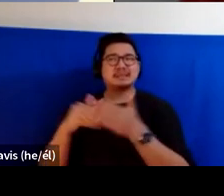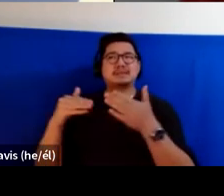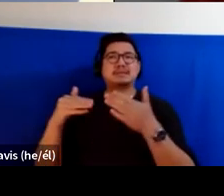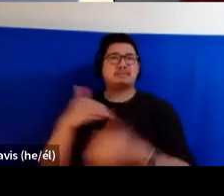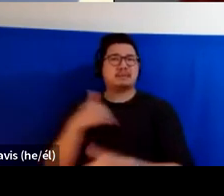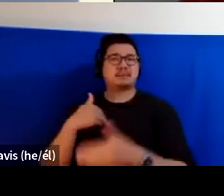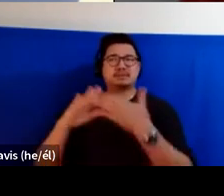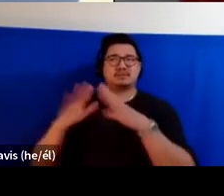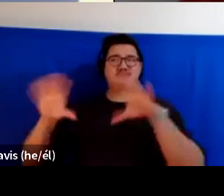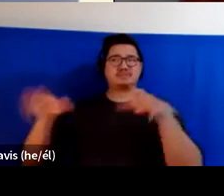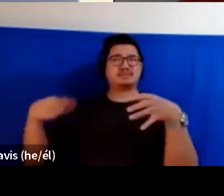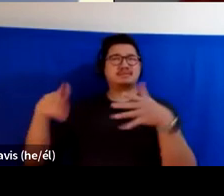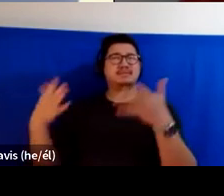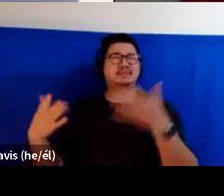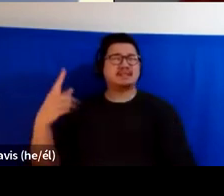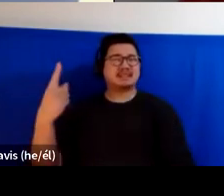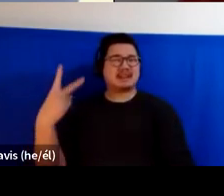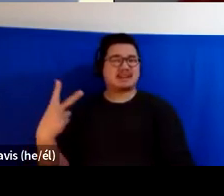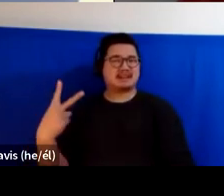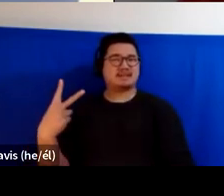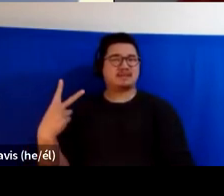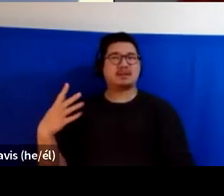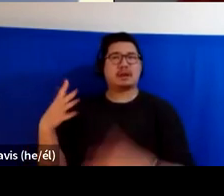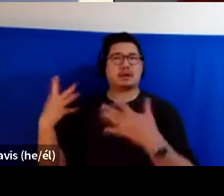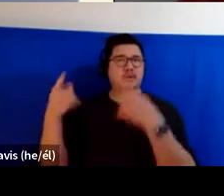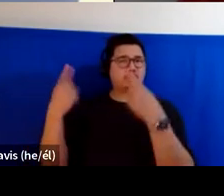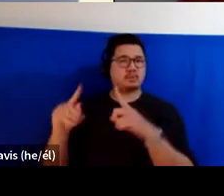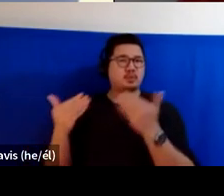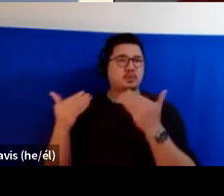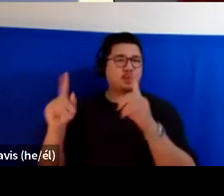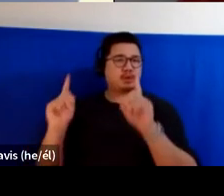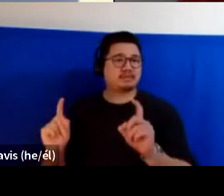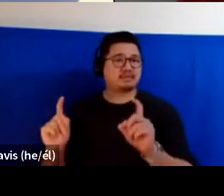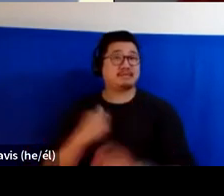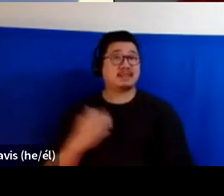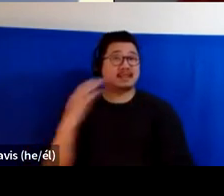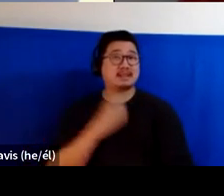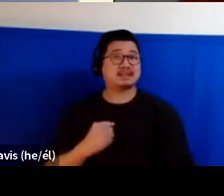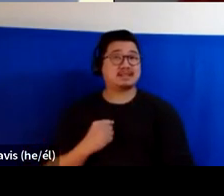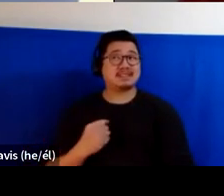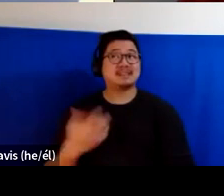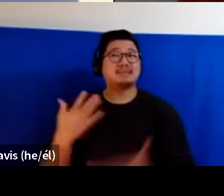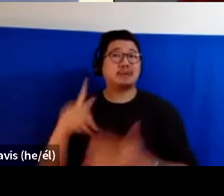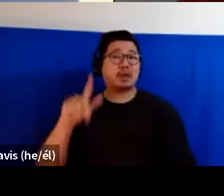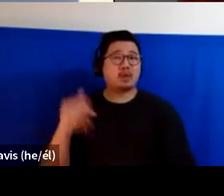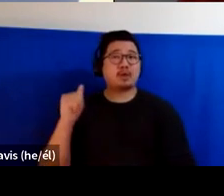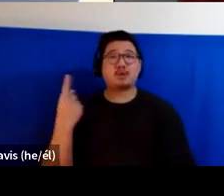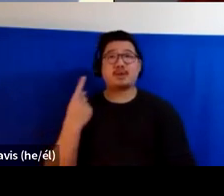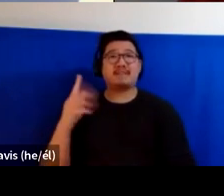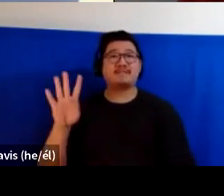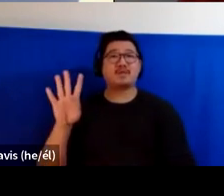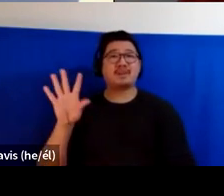maybe half have consented to be tested and my guess is it's even lower there are only 4 900